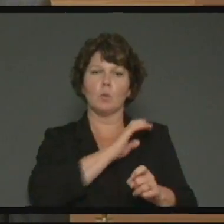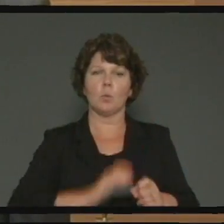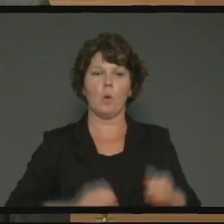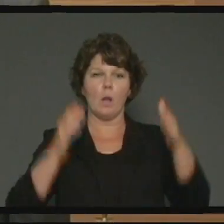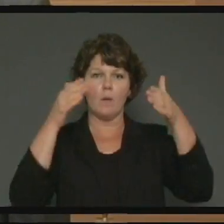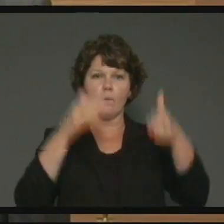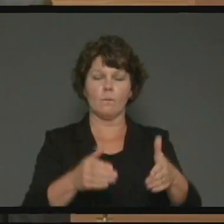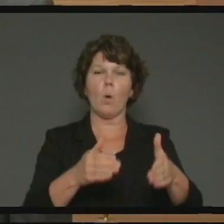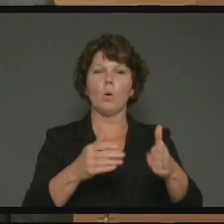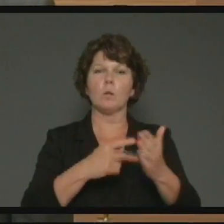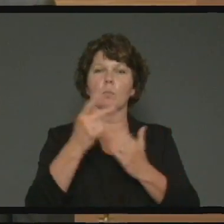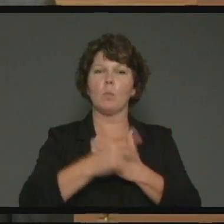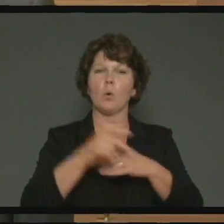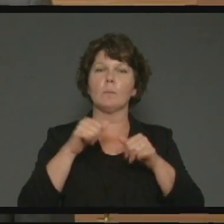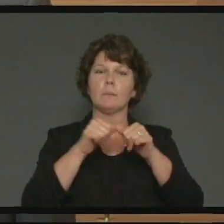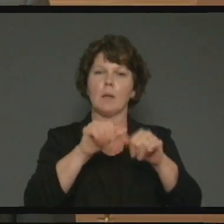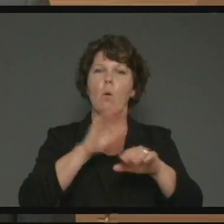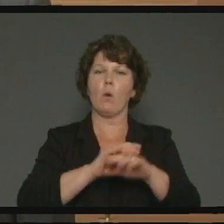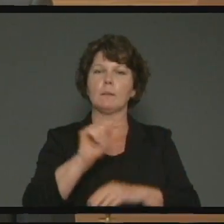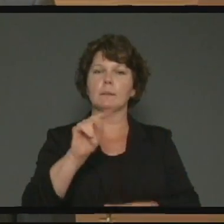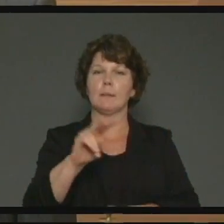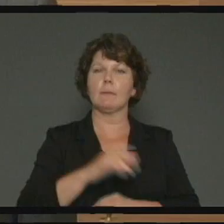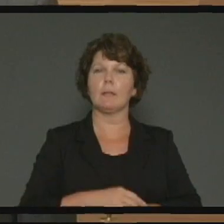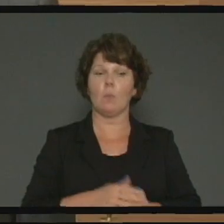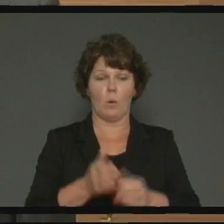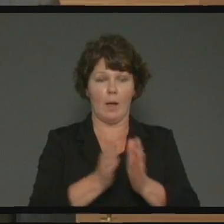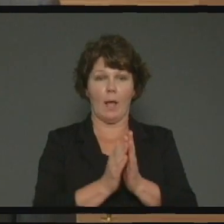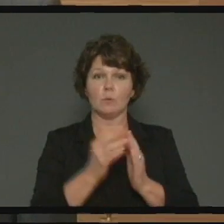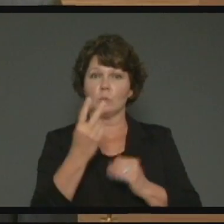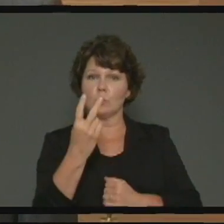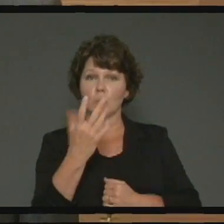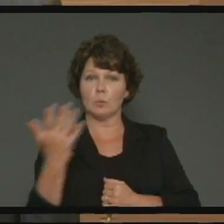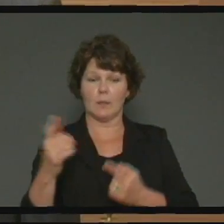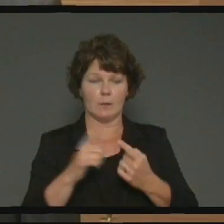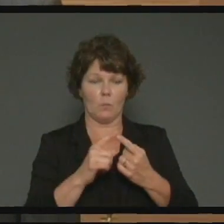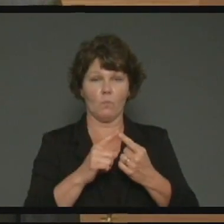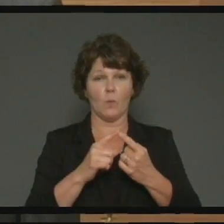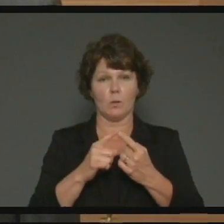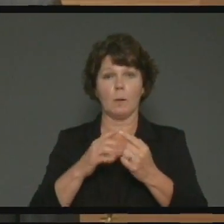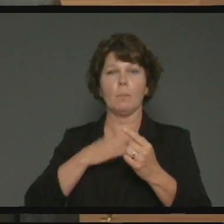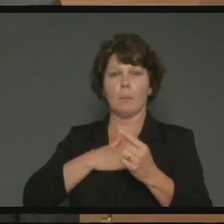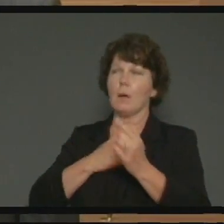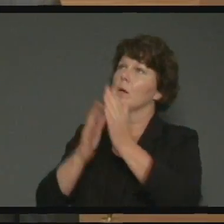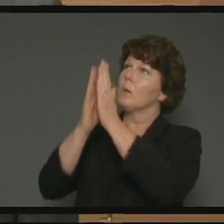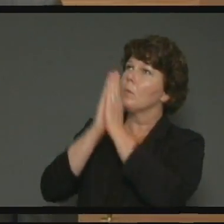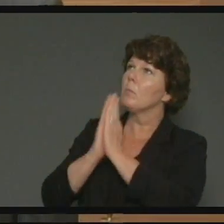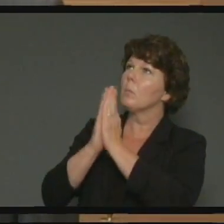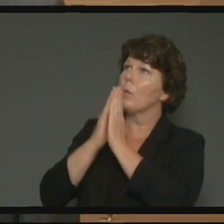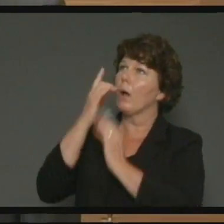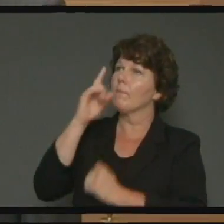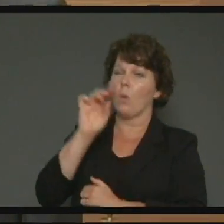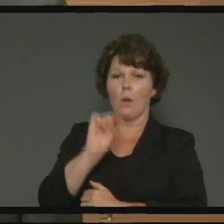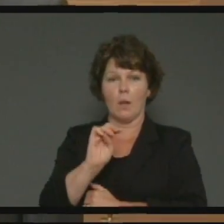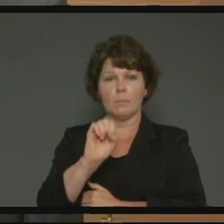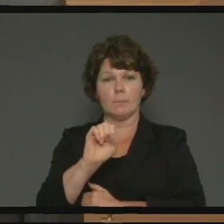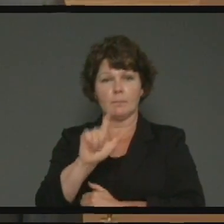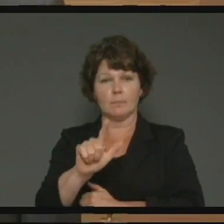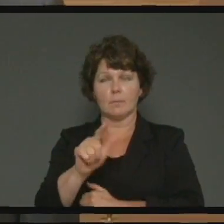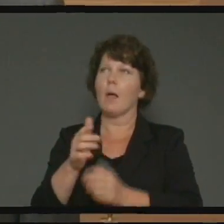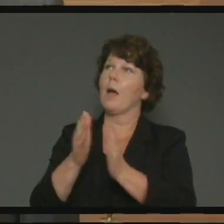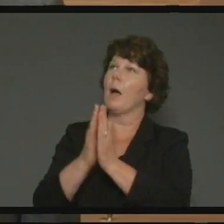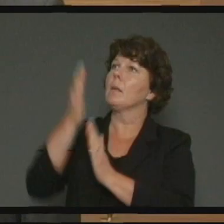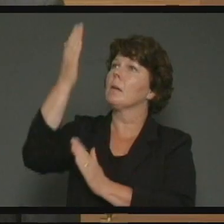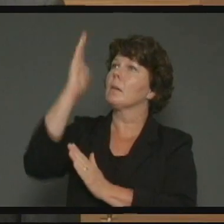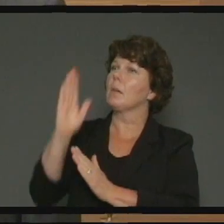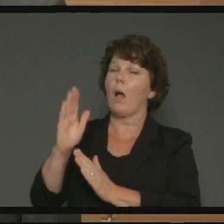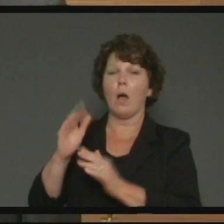program can stay on the air. And so we would ask of you two things. One, please pray for Main Street Living, asking